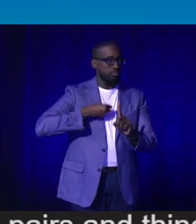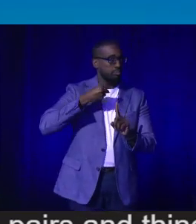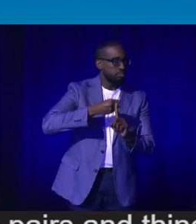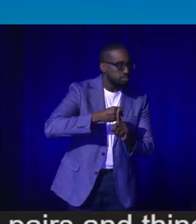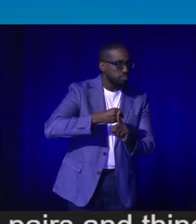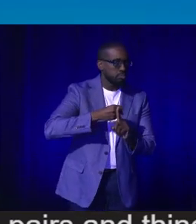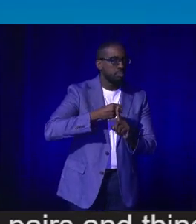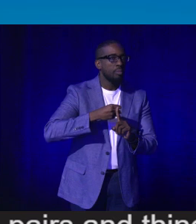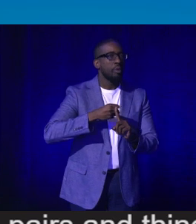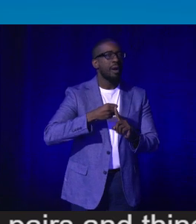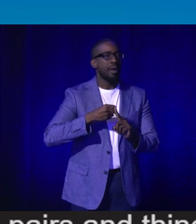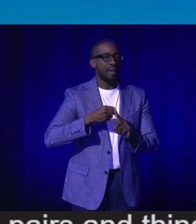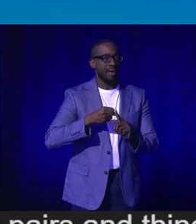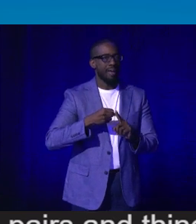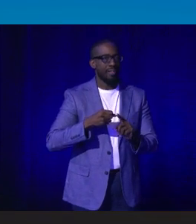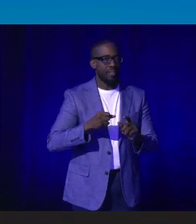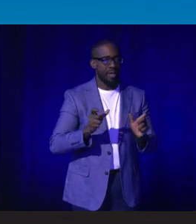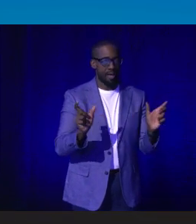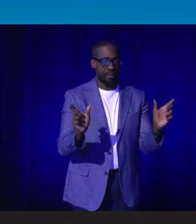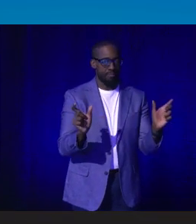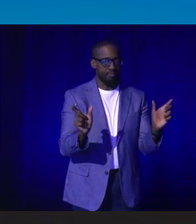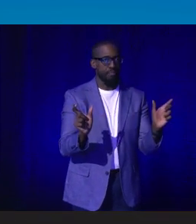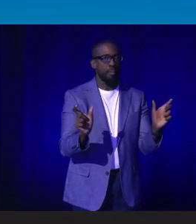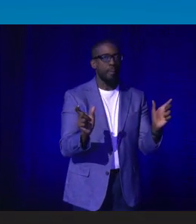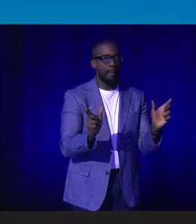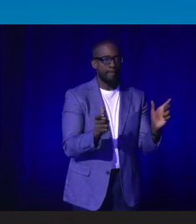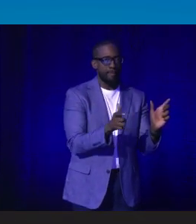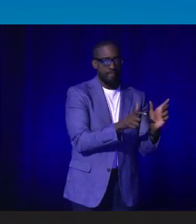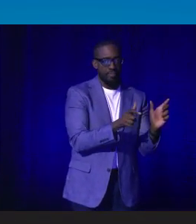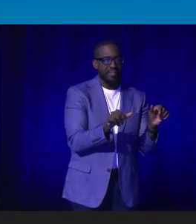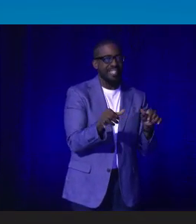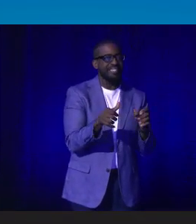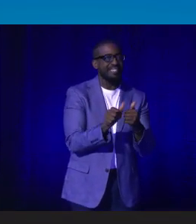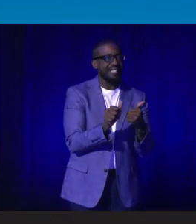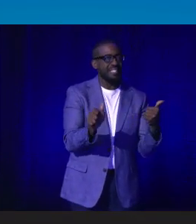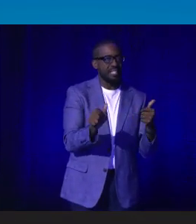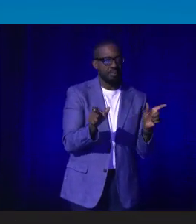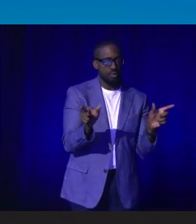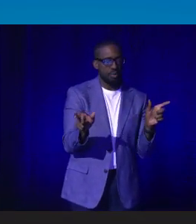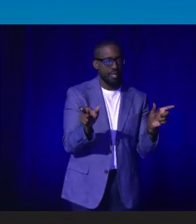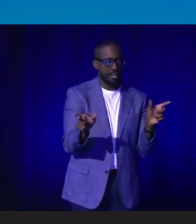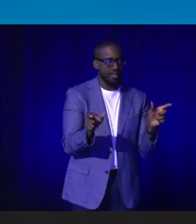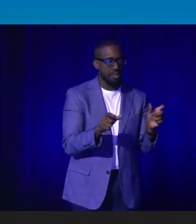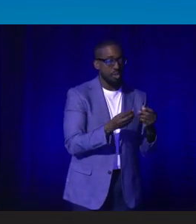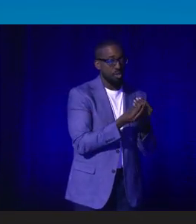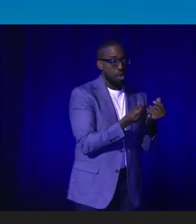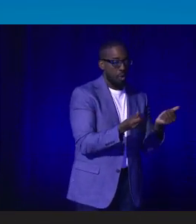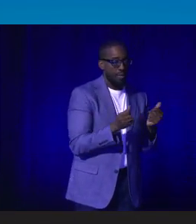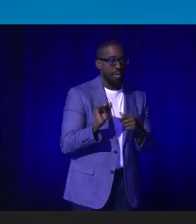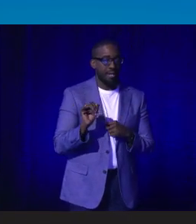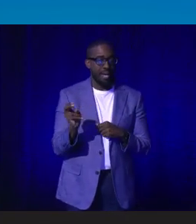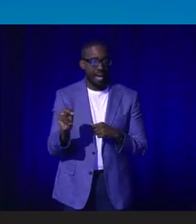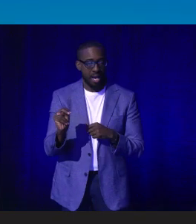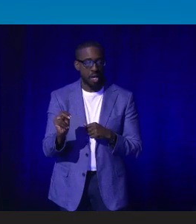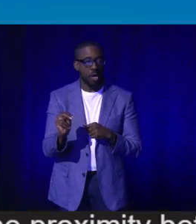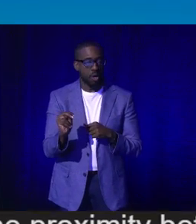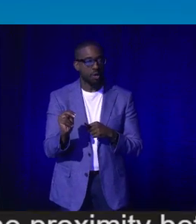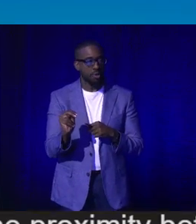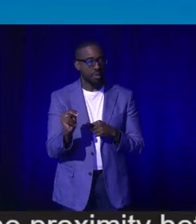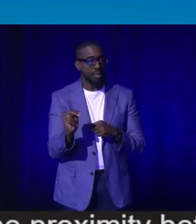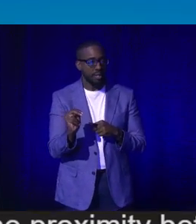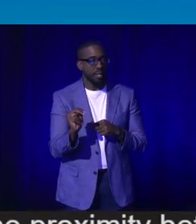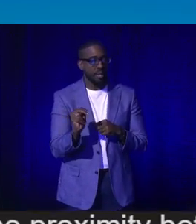on the proximity between the solvent and the ion in the in the glyme environment compared to the carbonate, which is